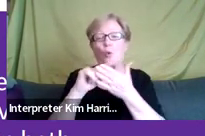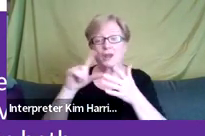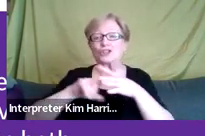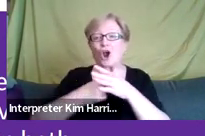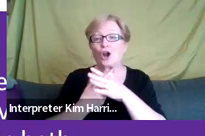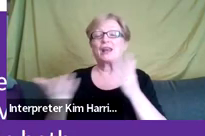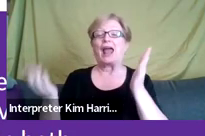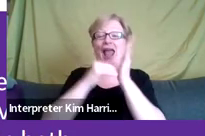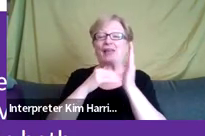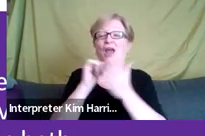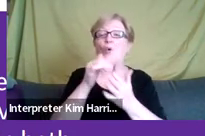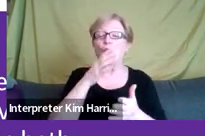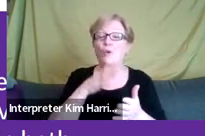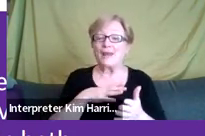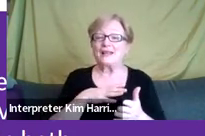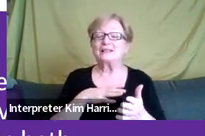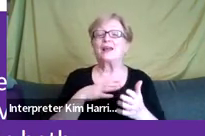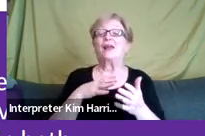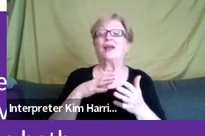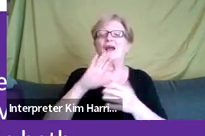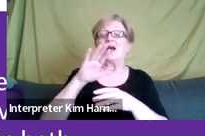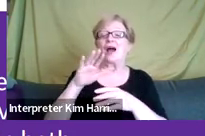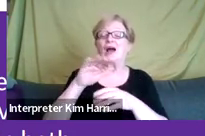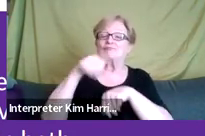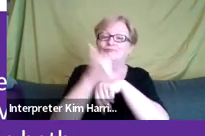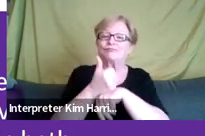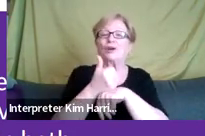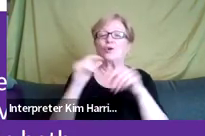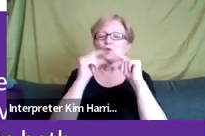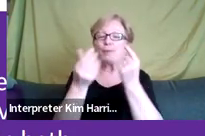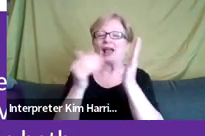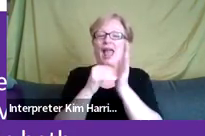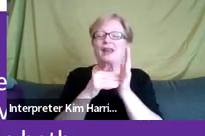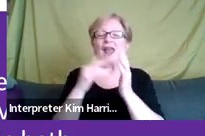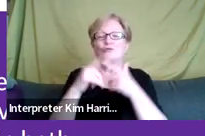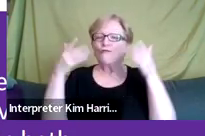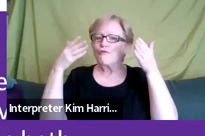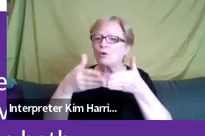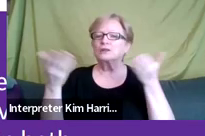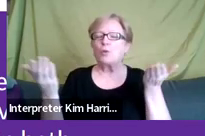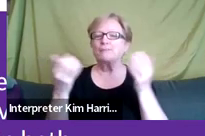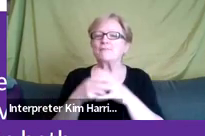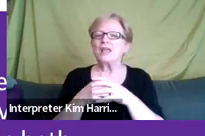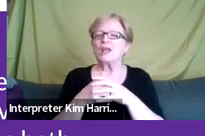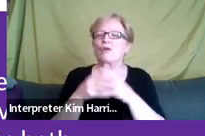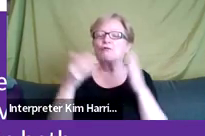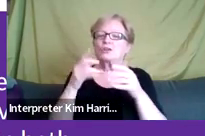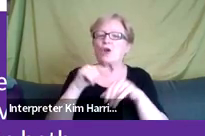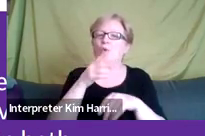Forum to expand its focus and not only focus on just